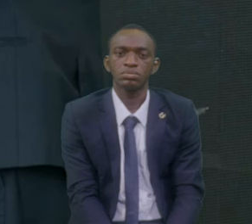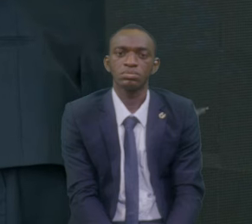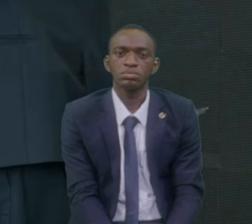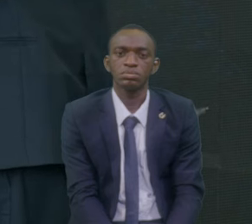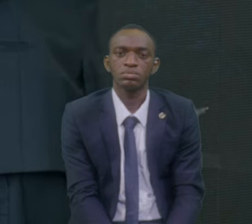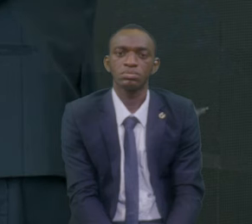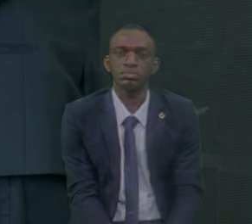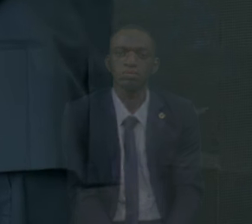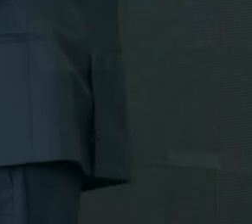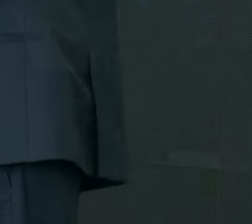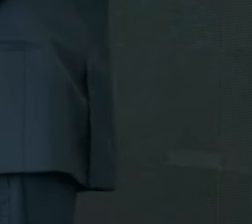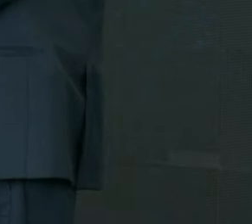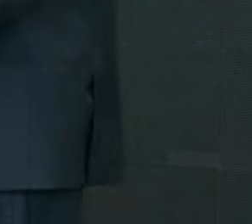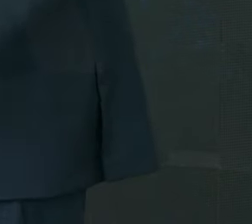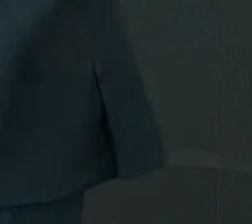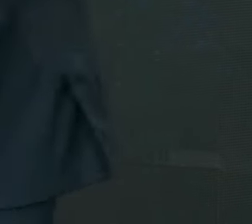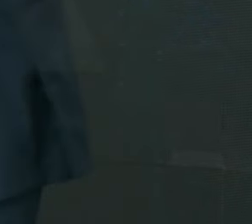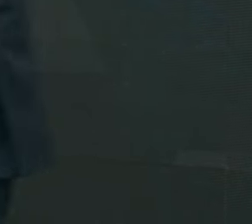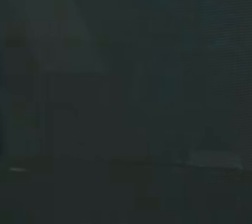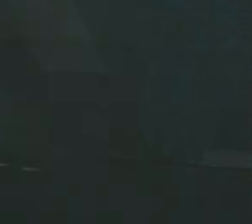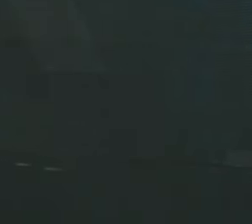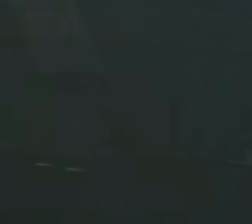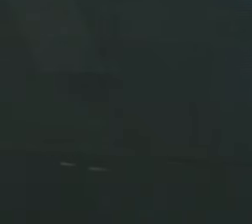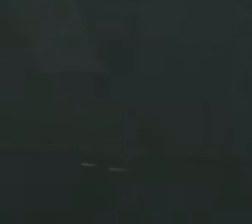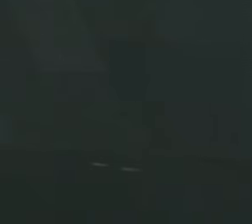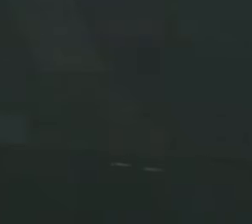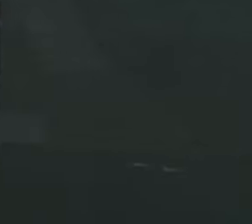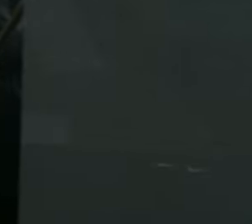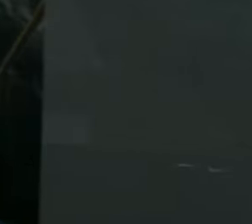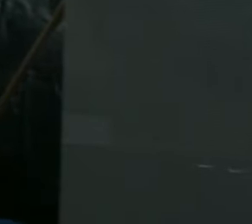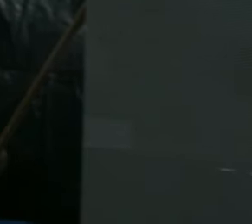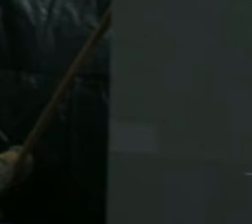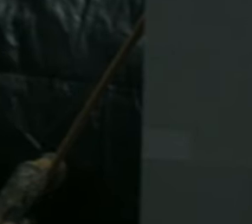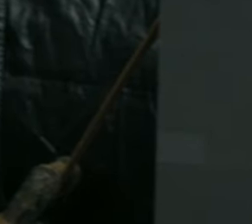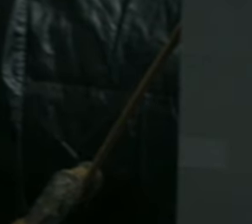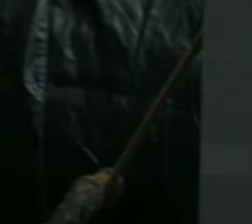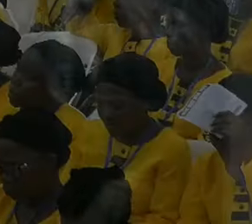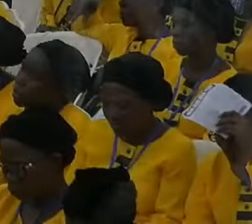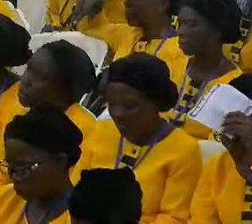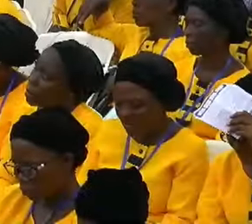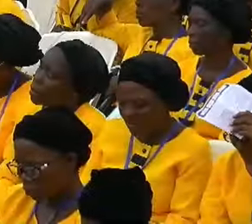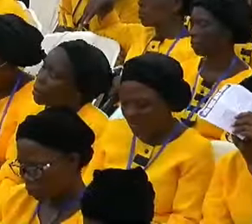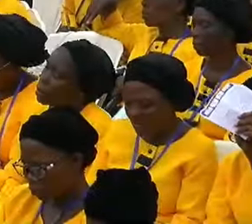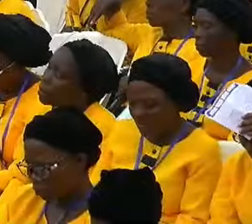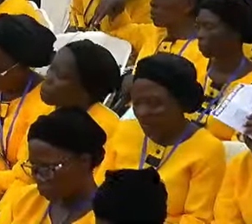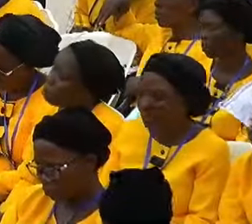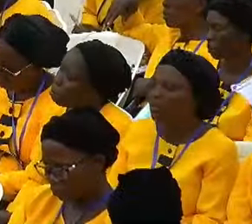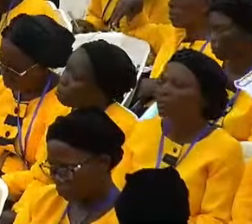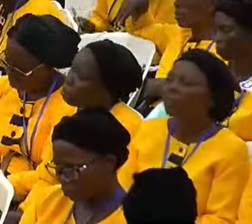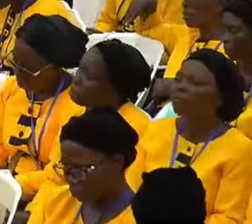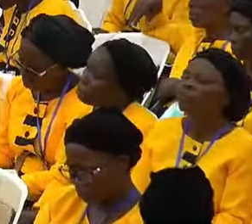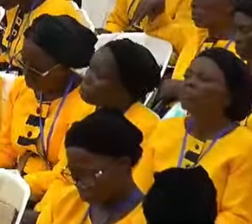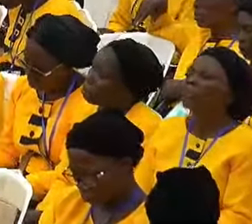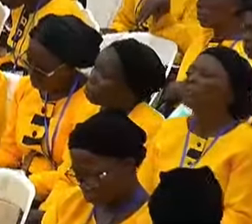to murmur and to complain and to use their mouth in a way they shouldn't use their mouth.